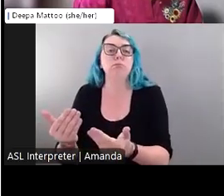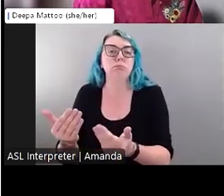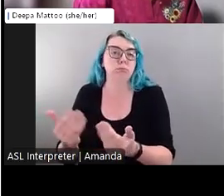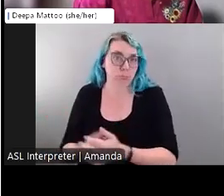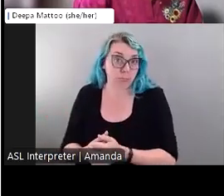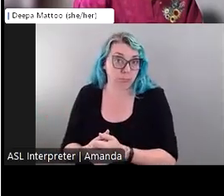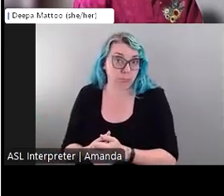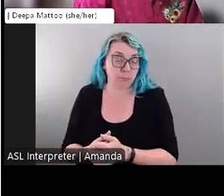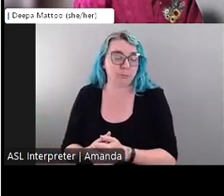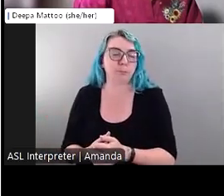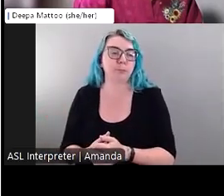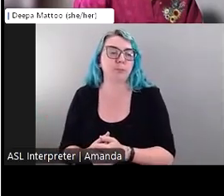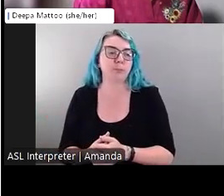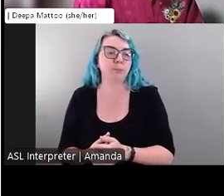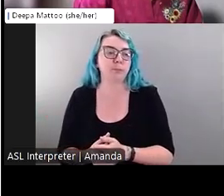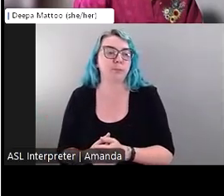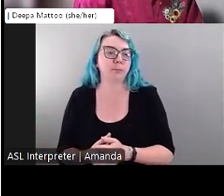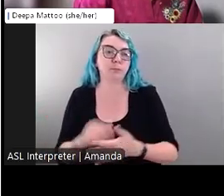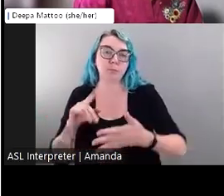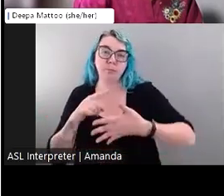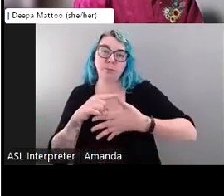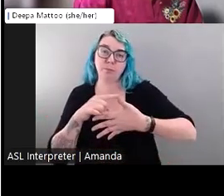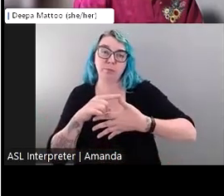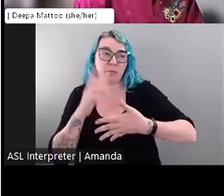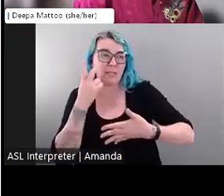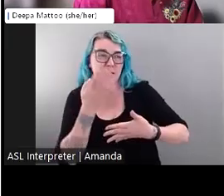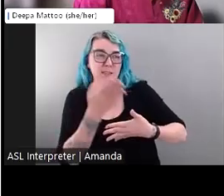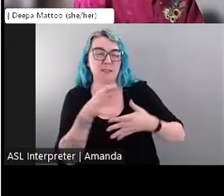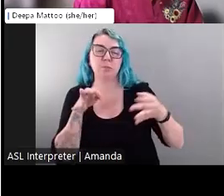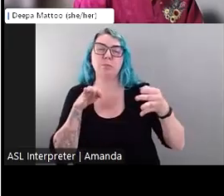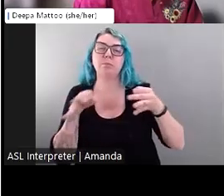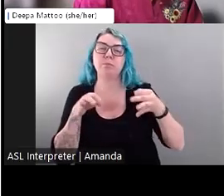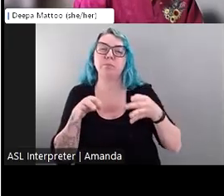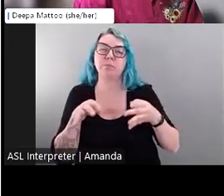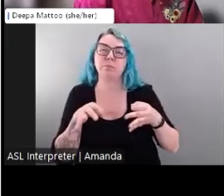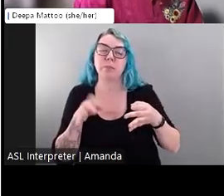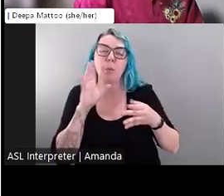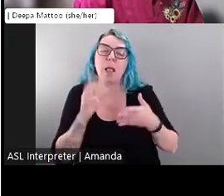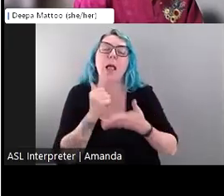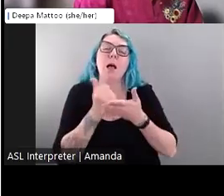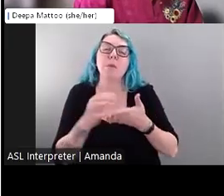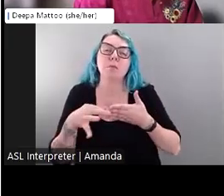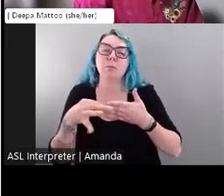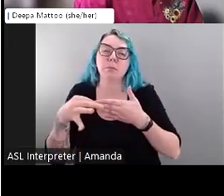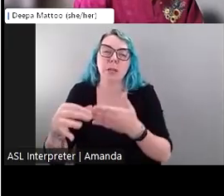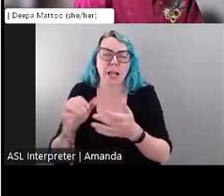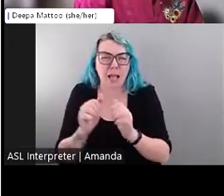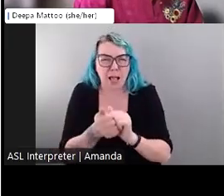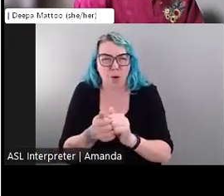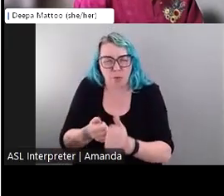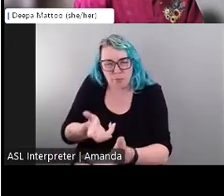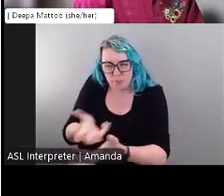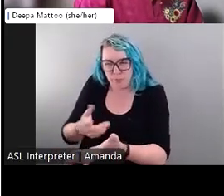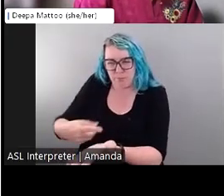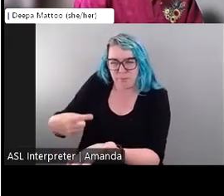for providers, along with a suggested script, as well as some prompts that you can use to guide your way throughout the assessment. And